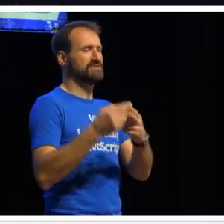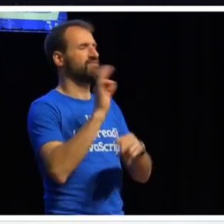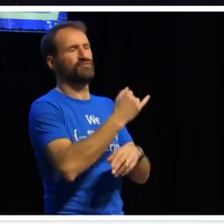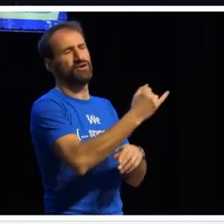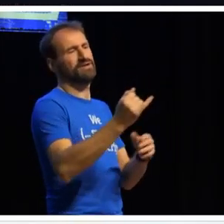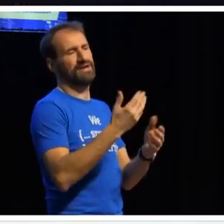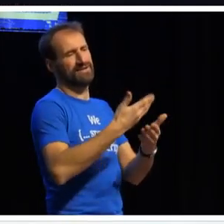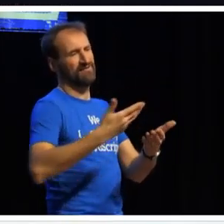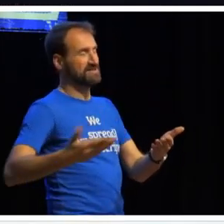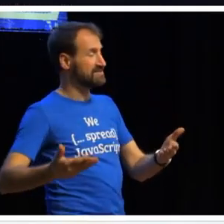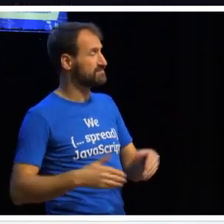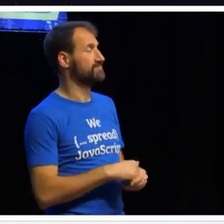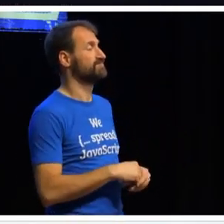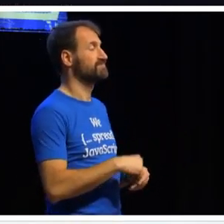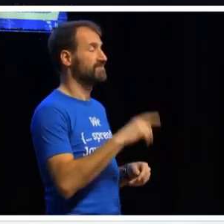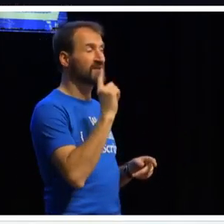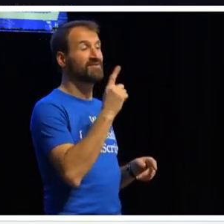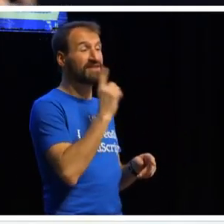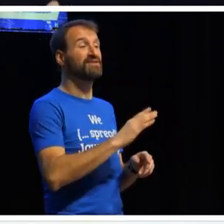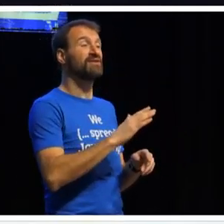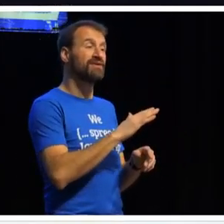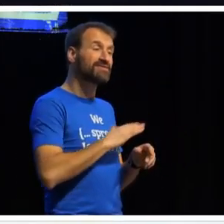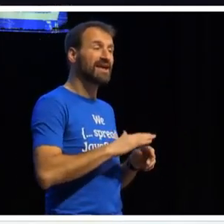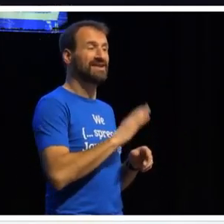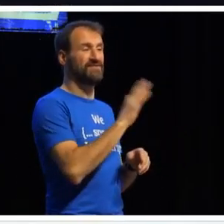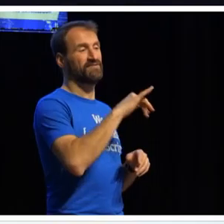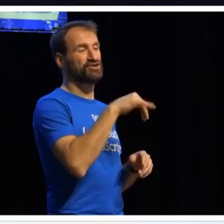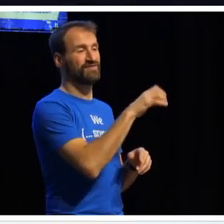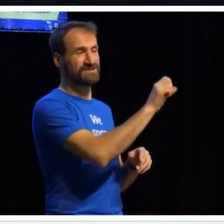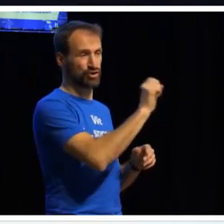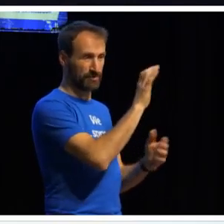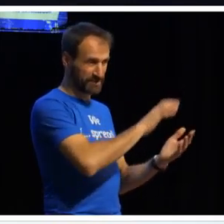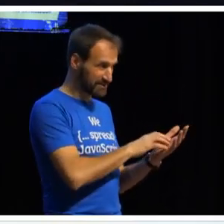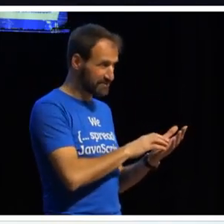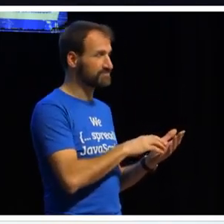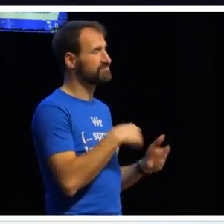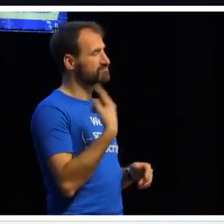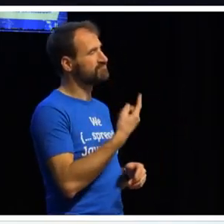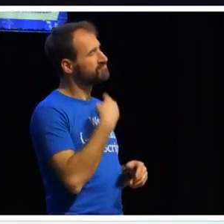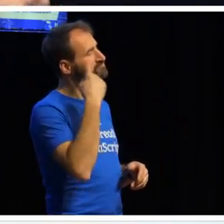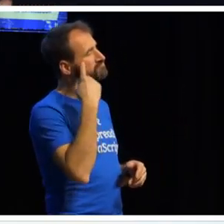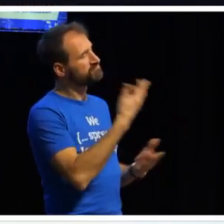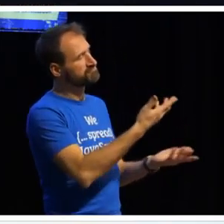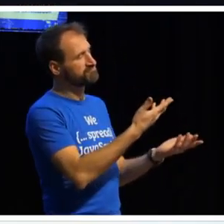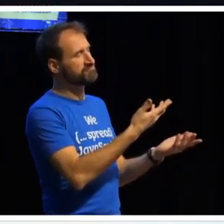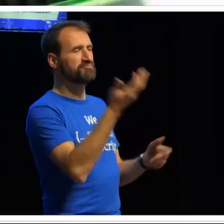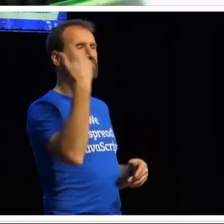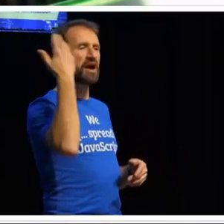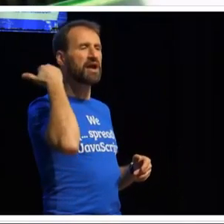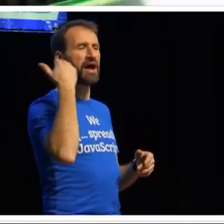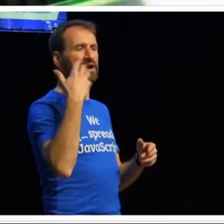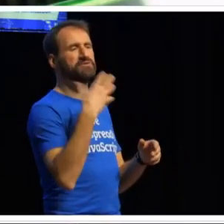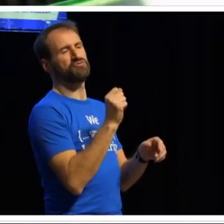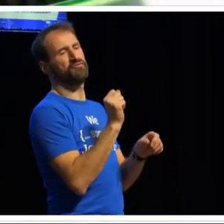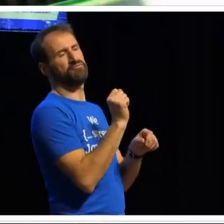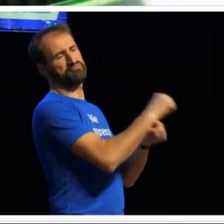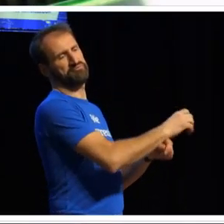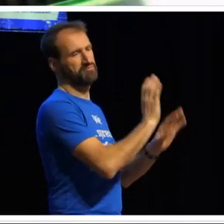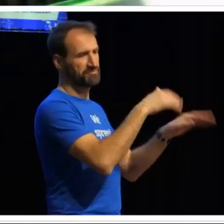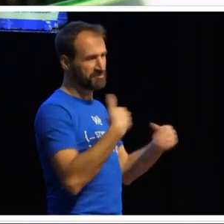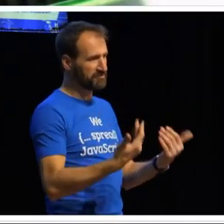The event-based nature of JavaScript also makes it really quite good for low-power stuff. So the obvious question is, why don't you just use a